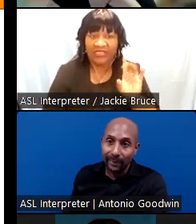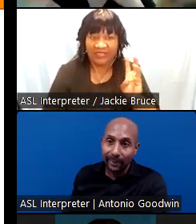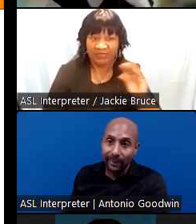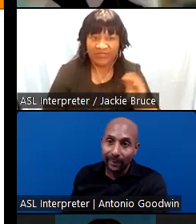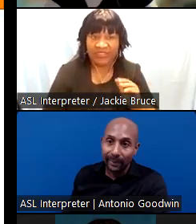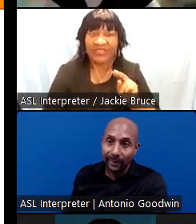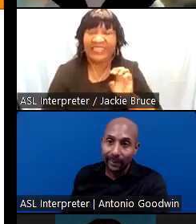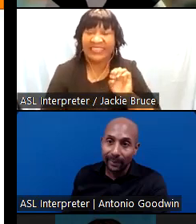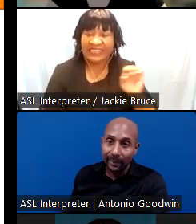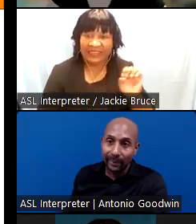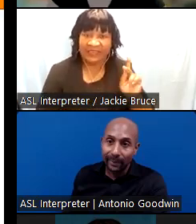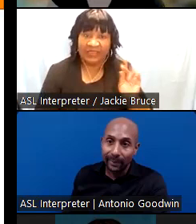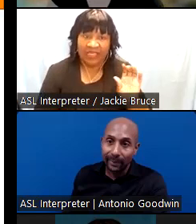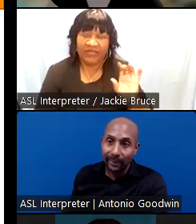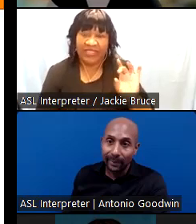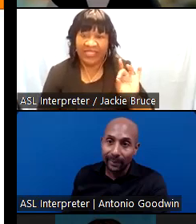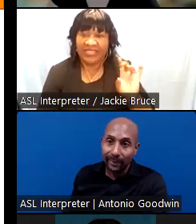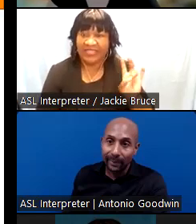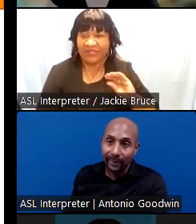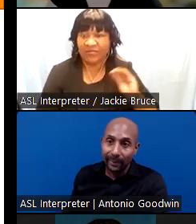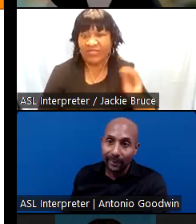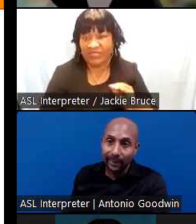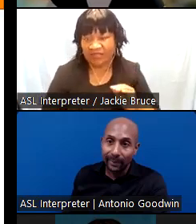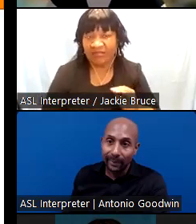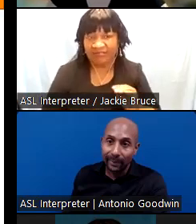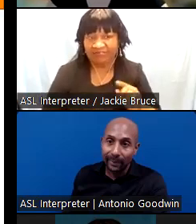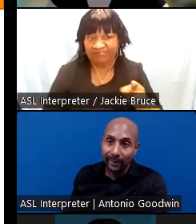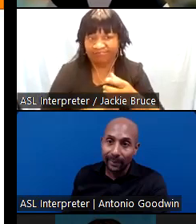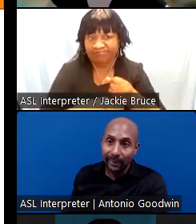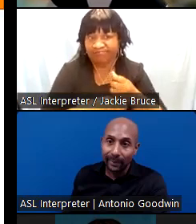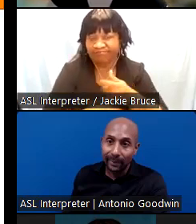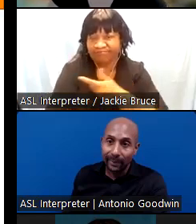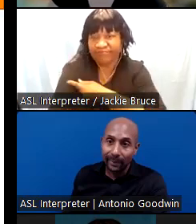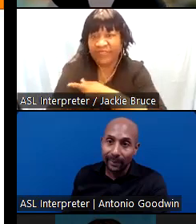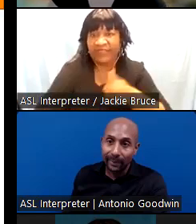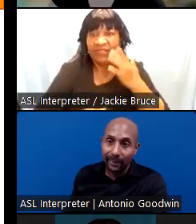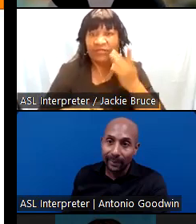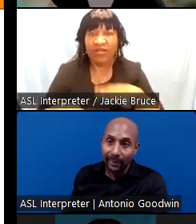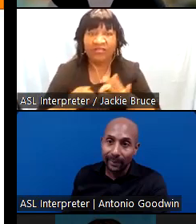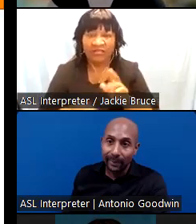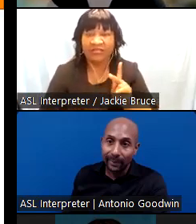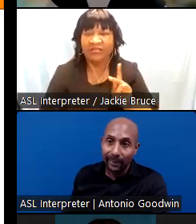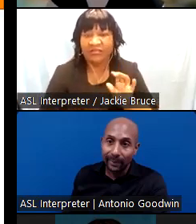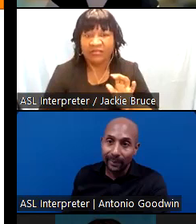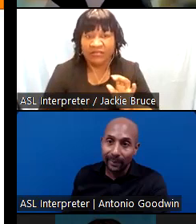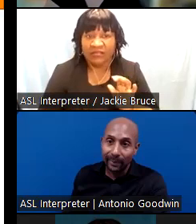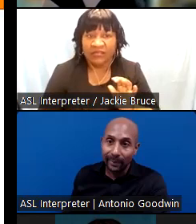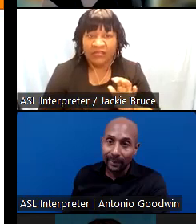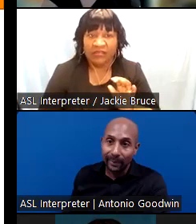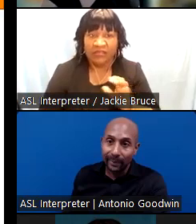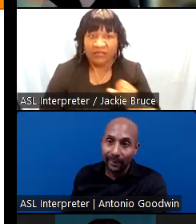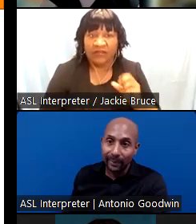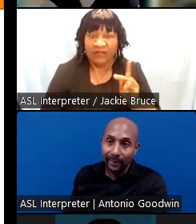87%. But this is definitely one of the reasons why Public Health South King County did a lot